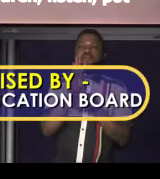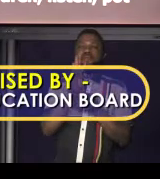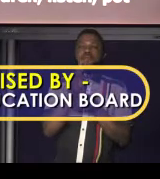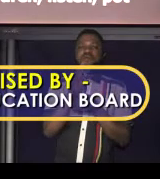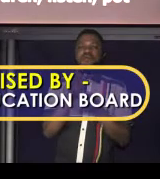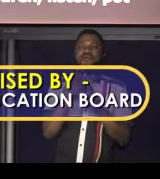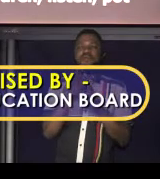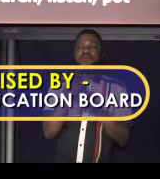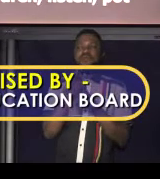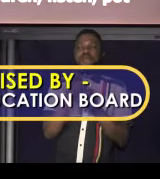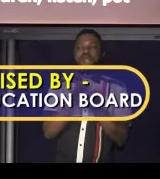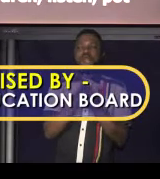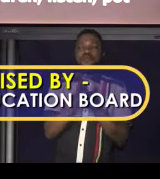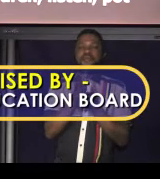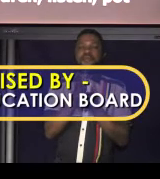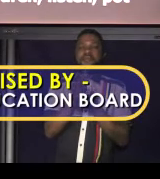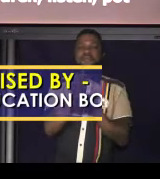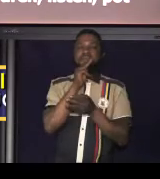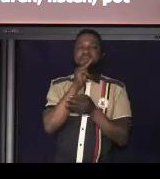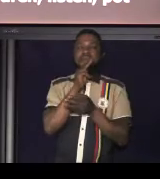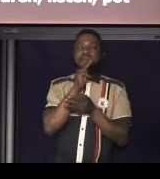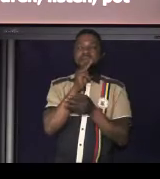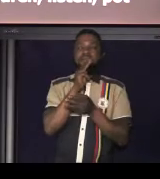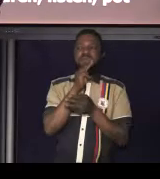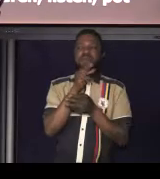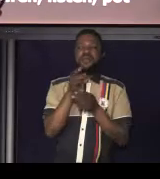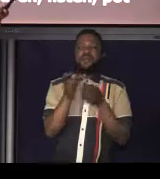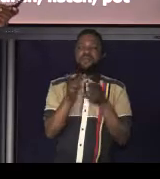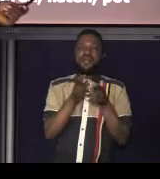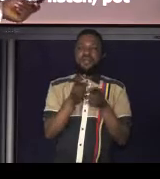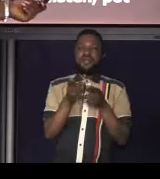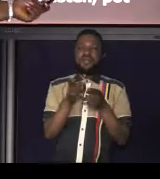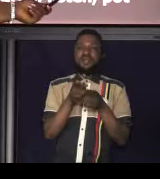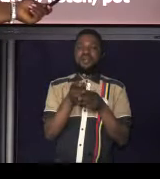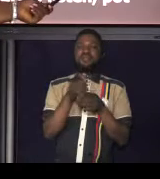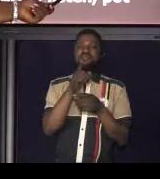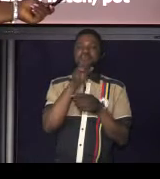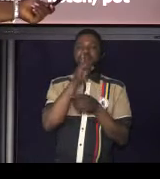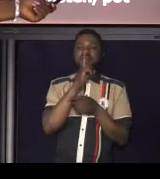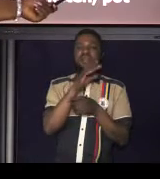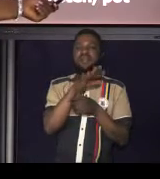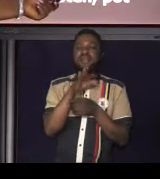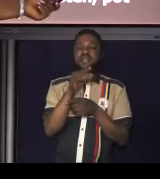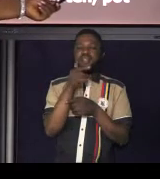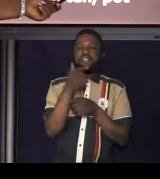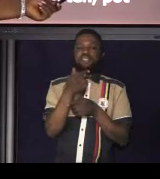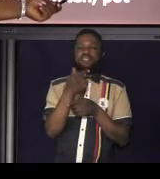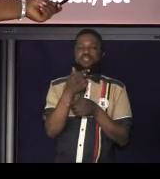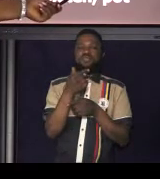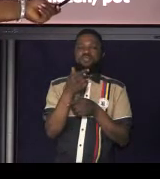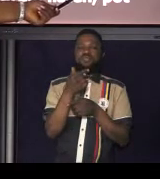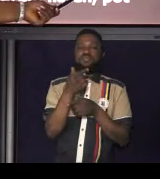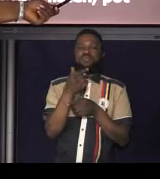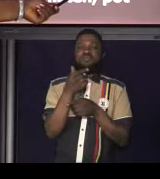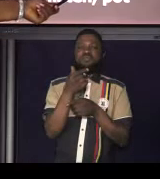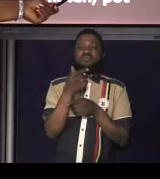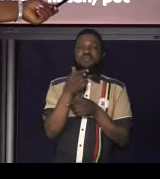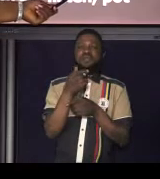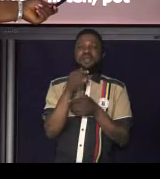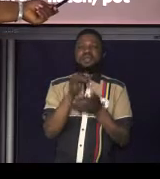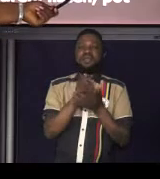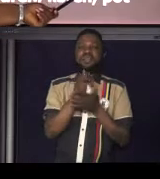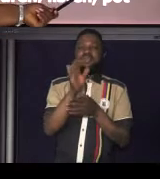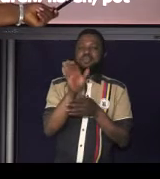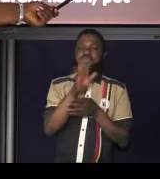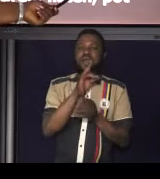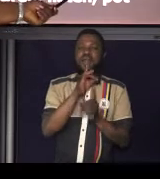Number 4, from, correct, madam, rain, silent letter G. Yes,